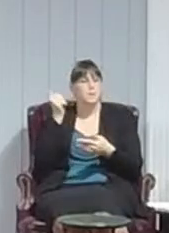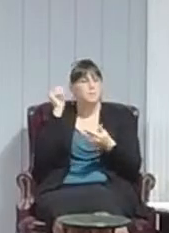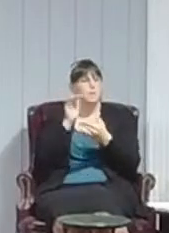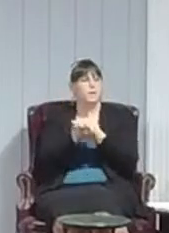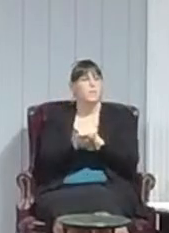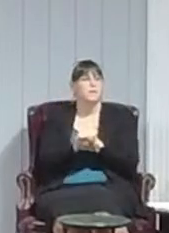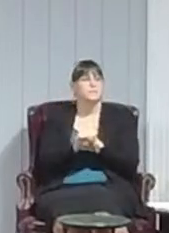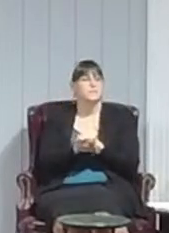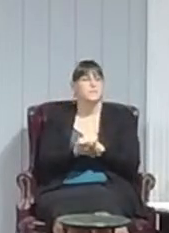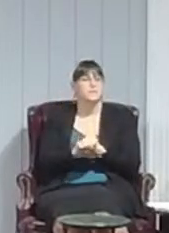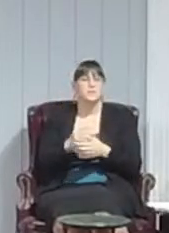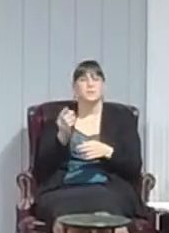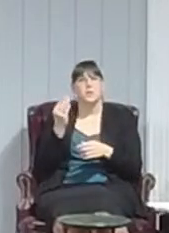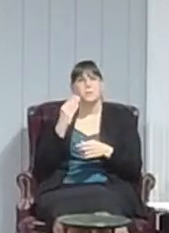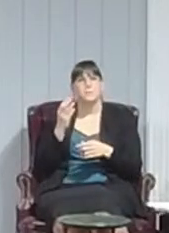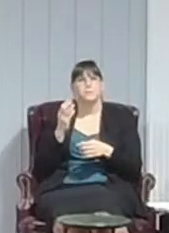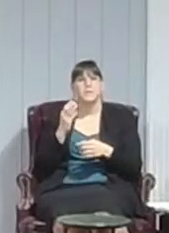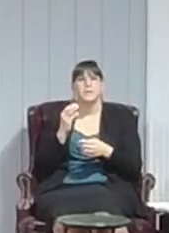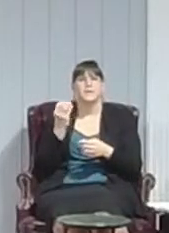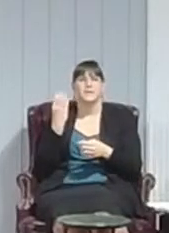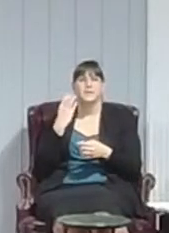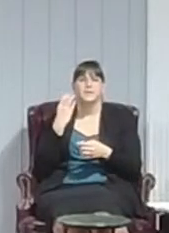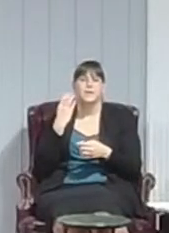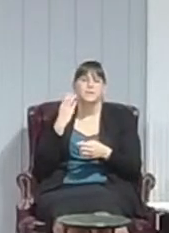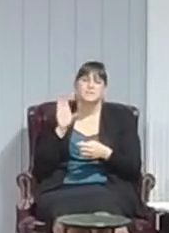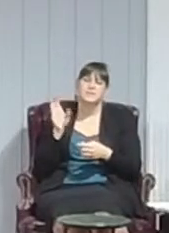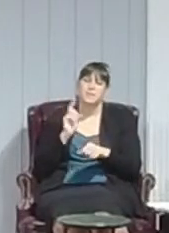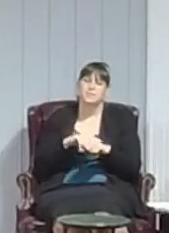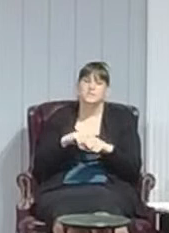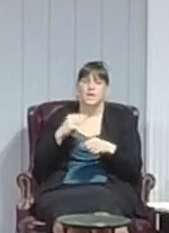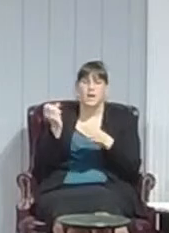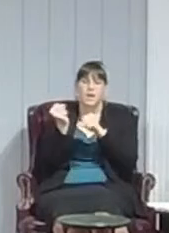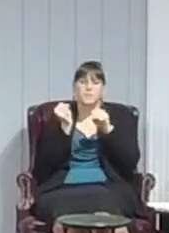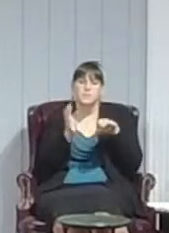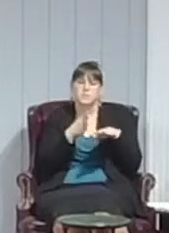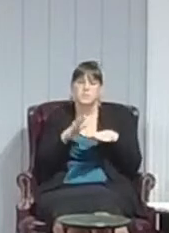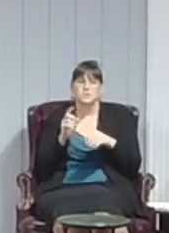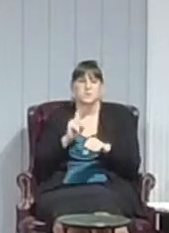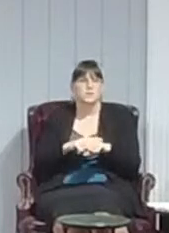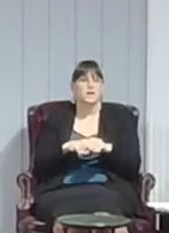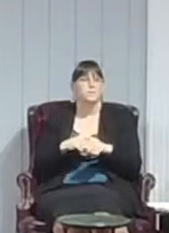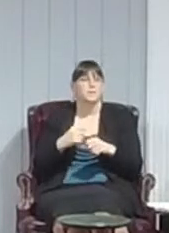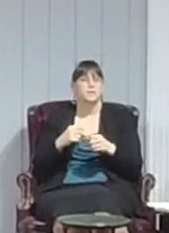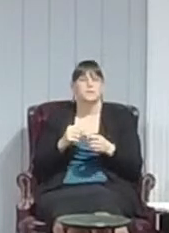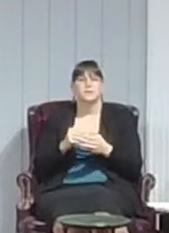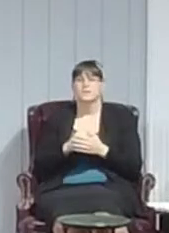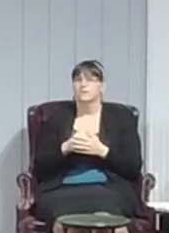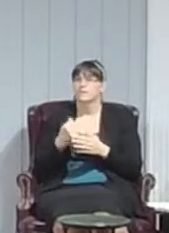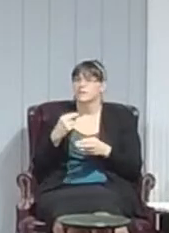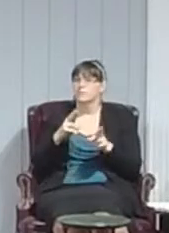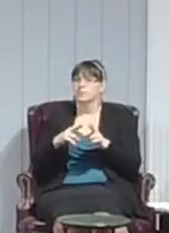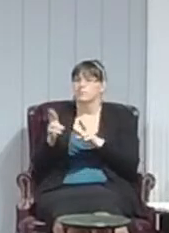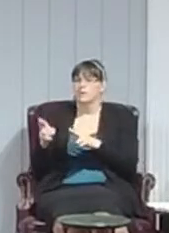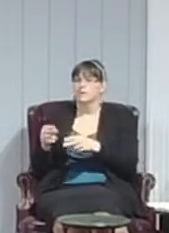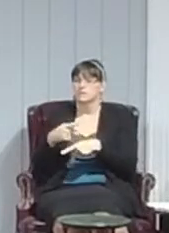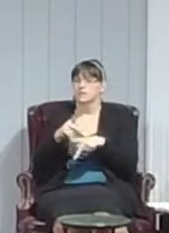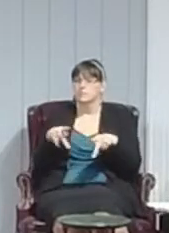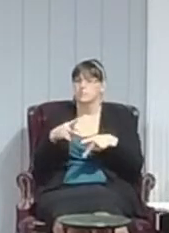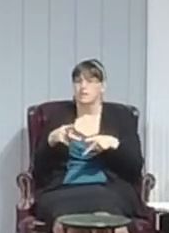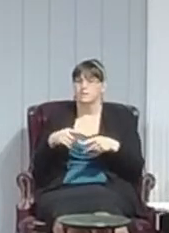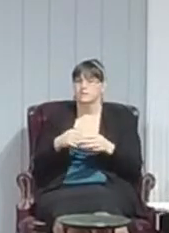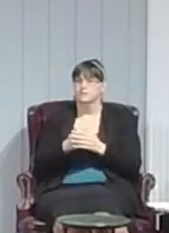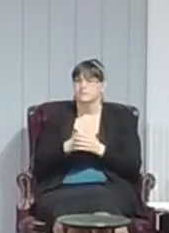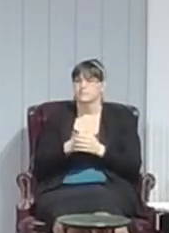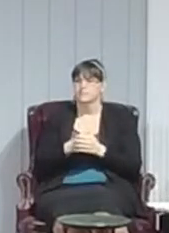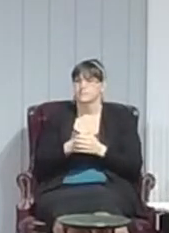and a winter or whatever. I'm hoping we get to share. But I'll have a mansion and she'll have a mansion. He prepares a place for each one. It's personal.